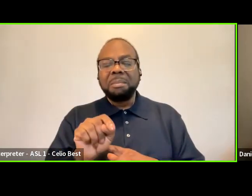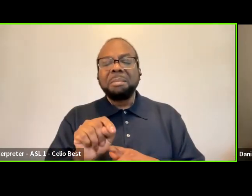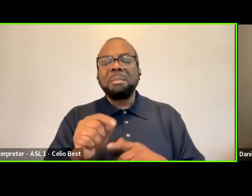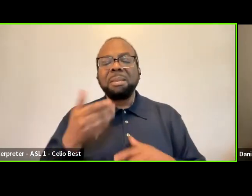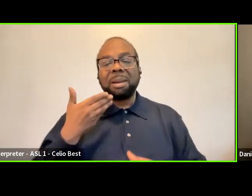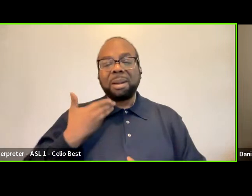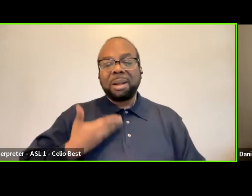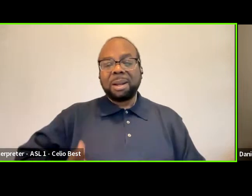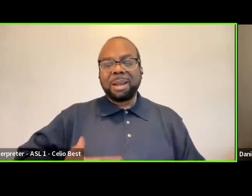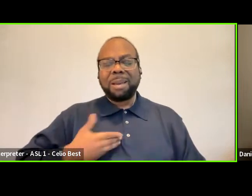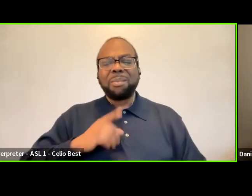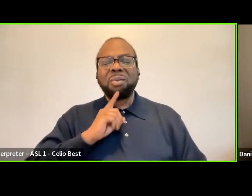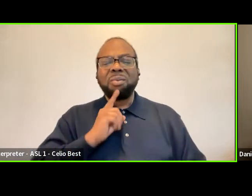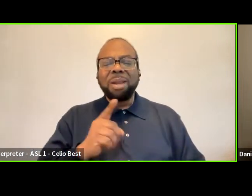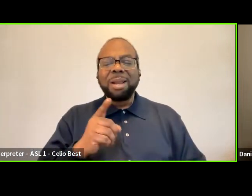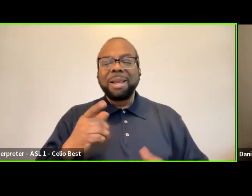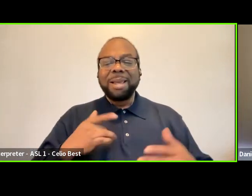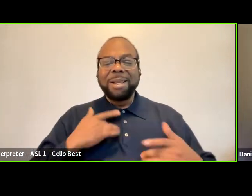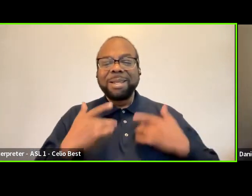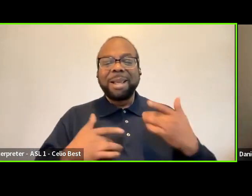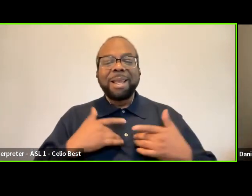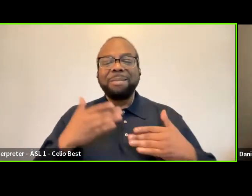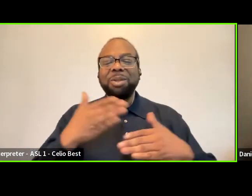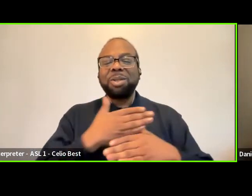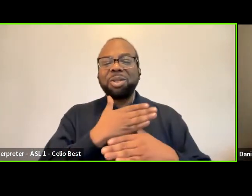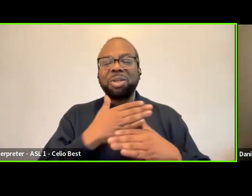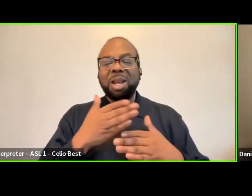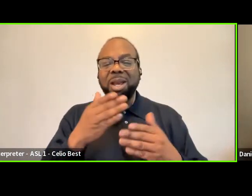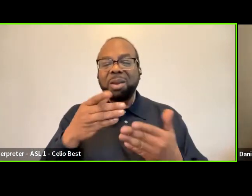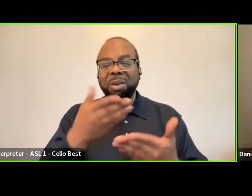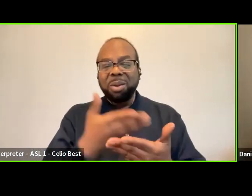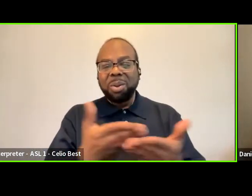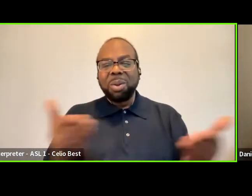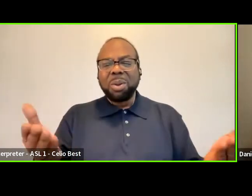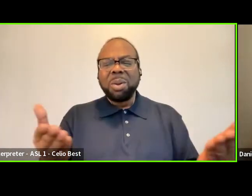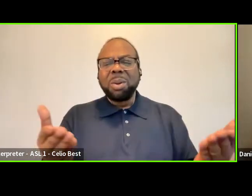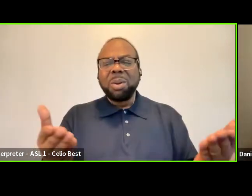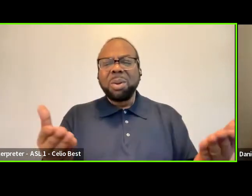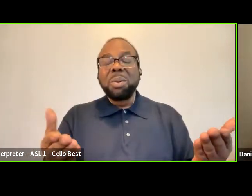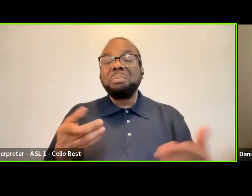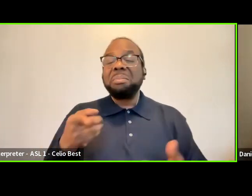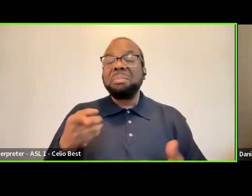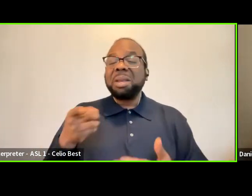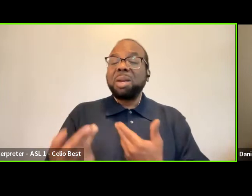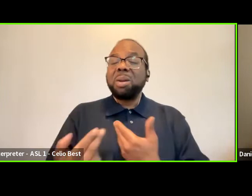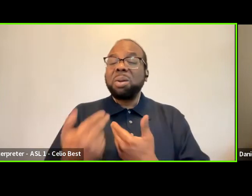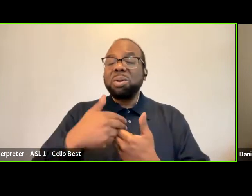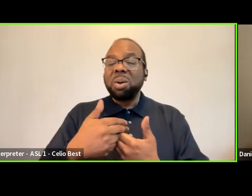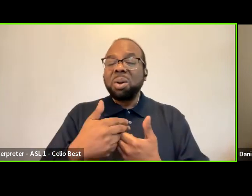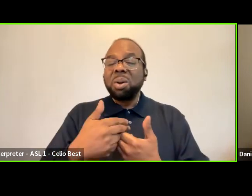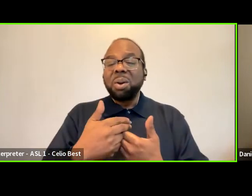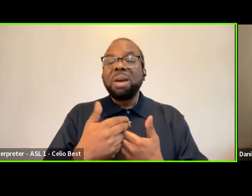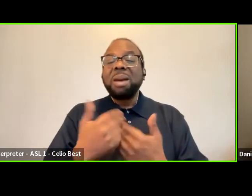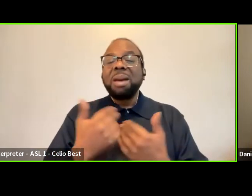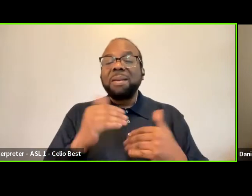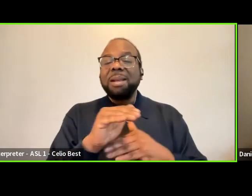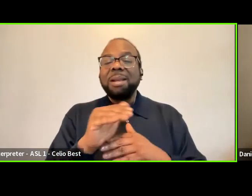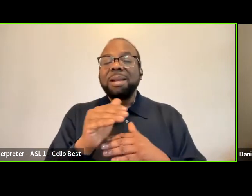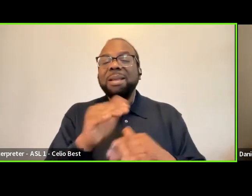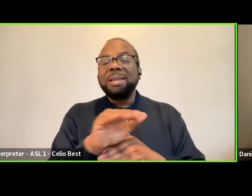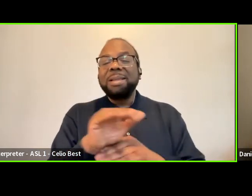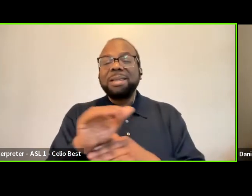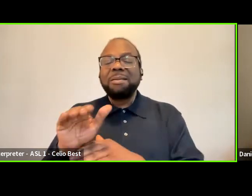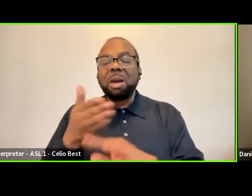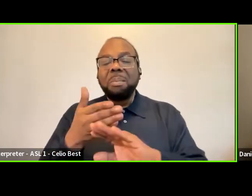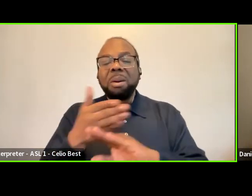am really excited to share with you that he is joining us this evening. And before he speaks,